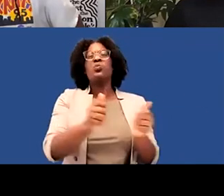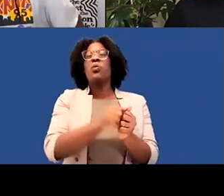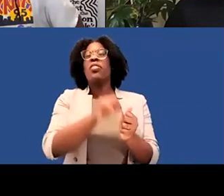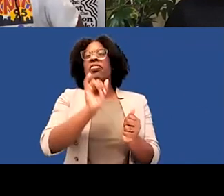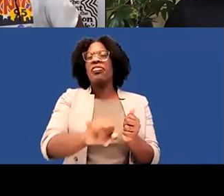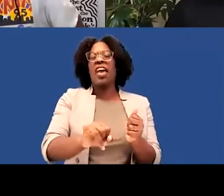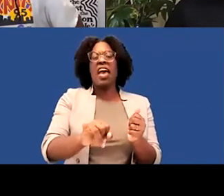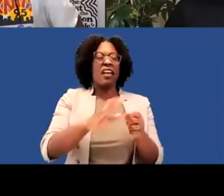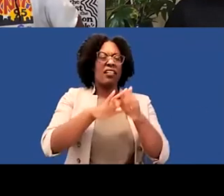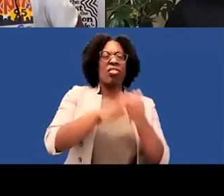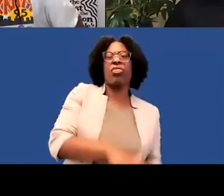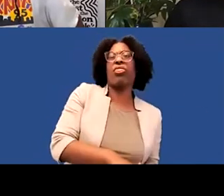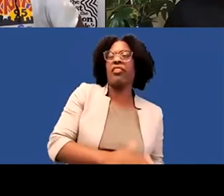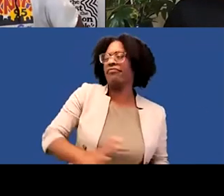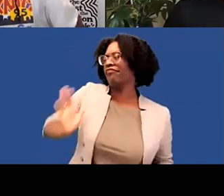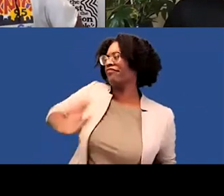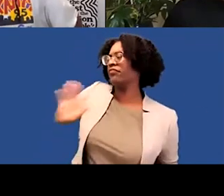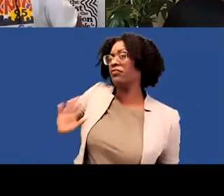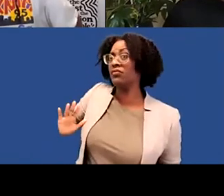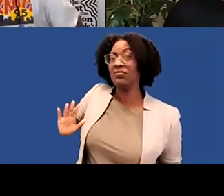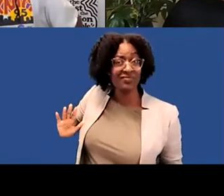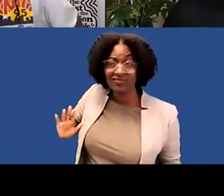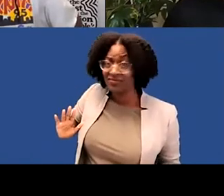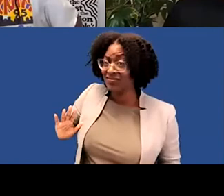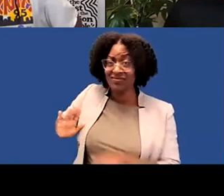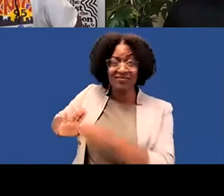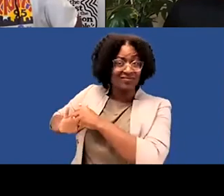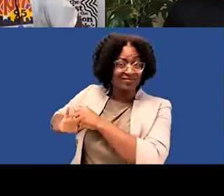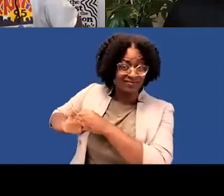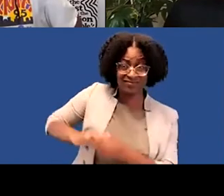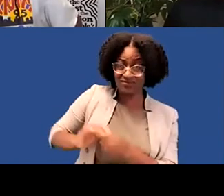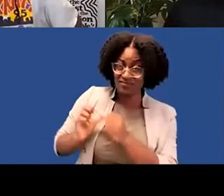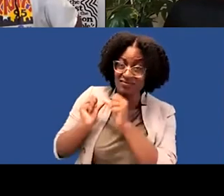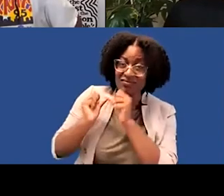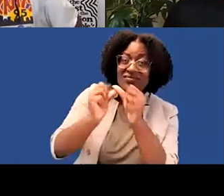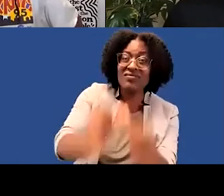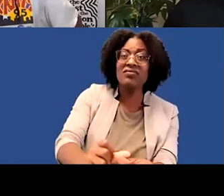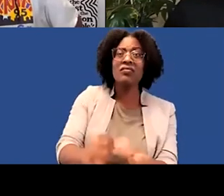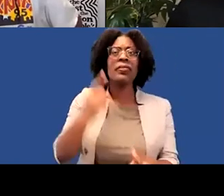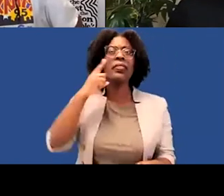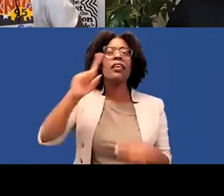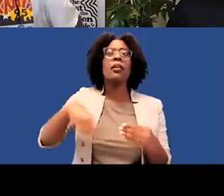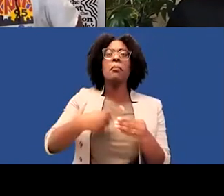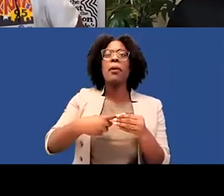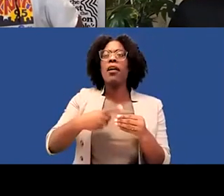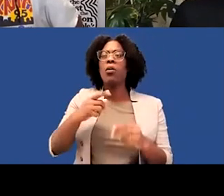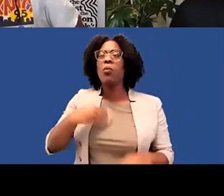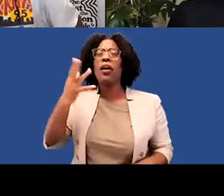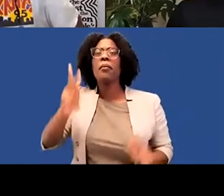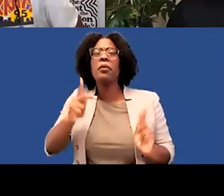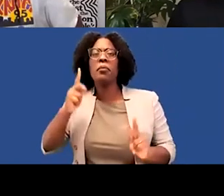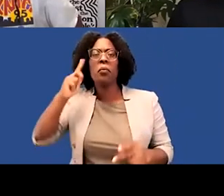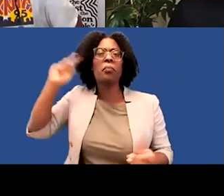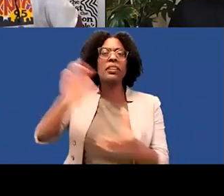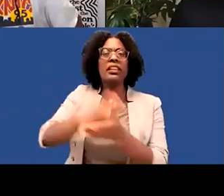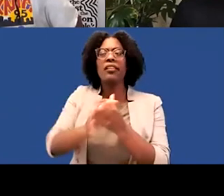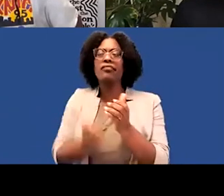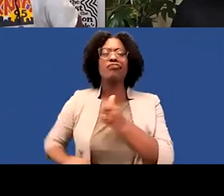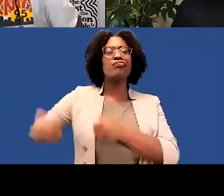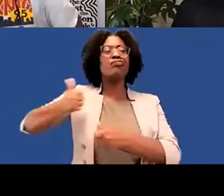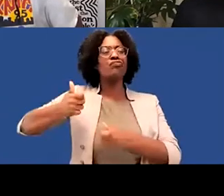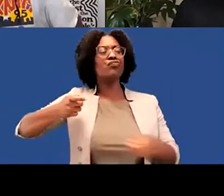stifled conversations on systems of oppression, you know, white supremacy is in some ways